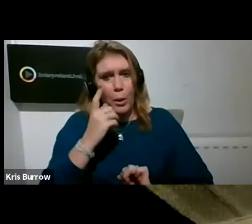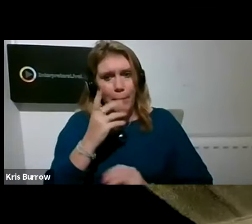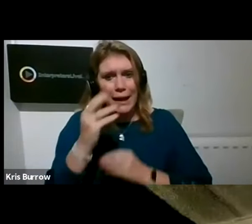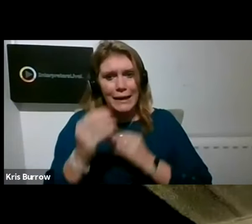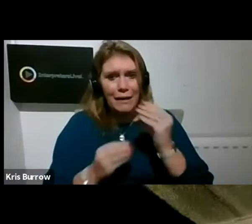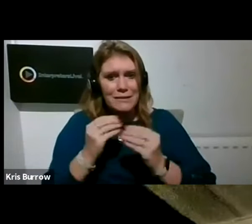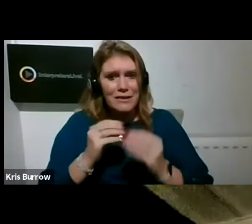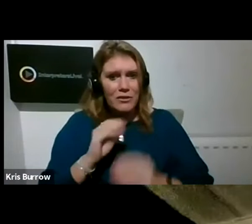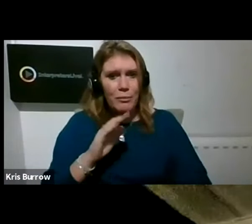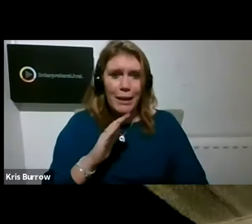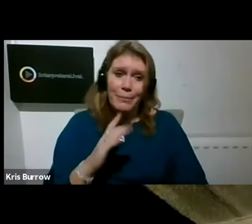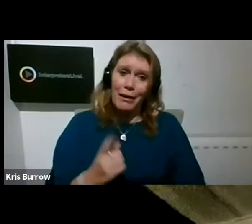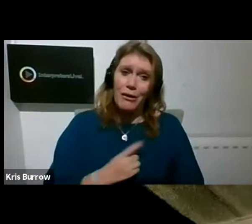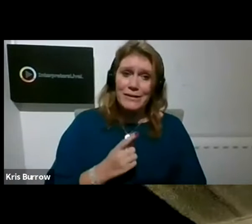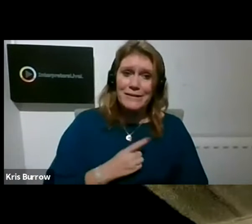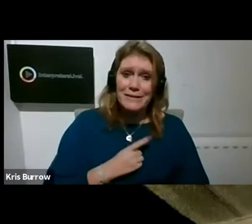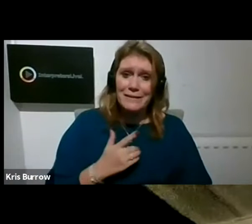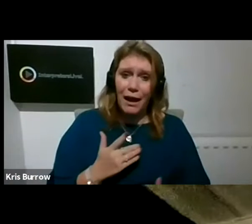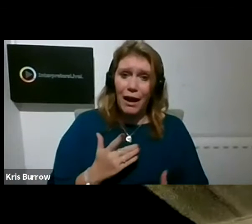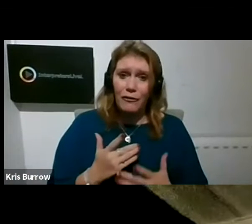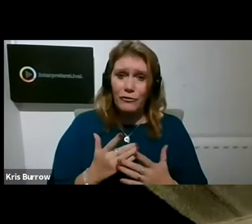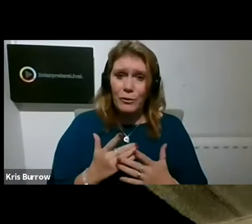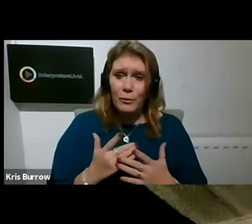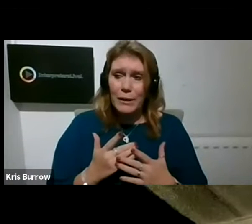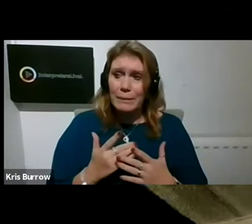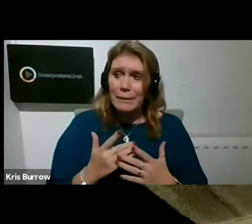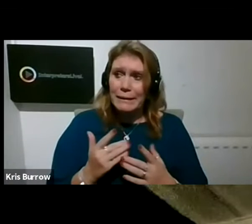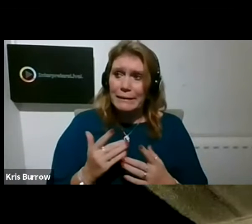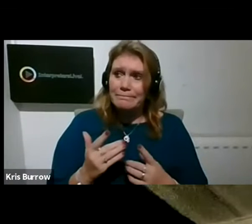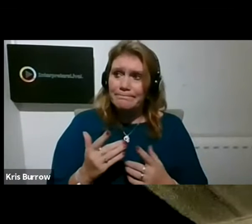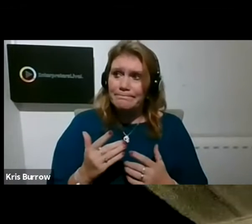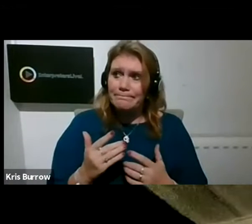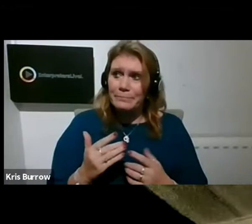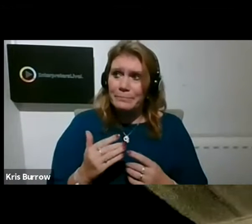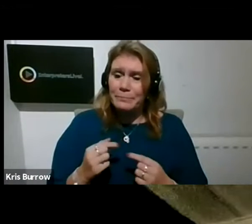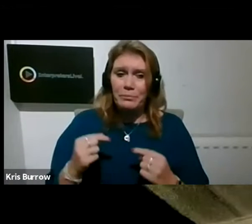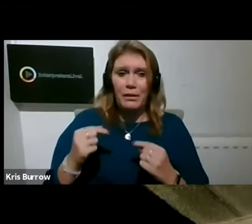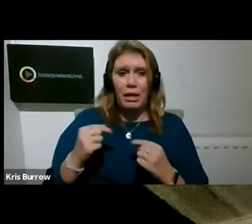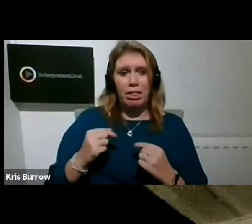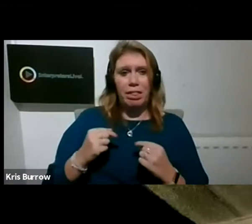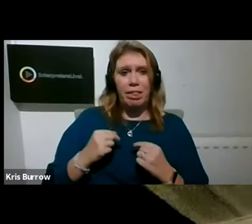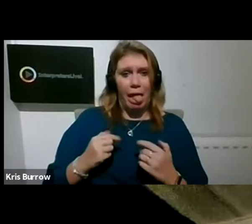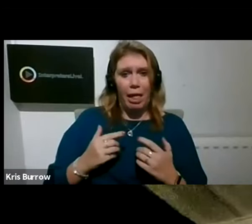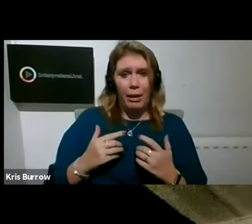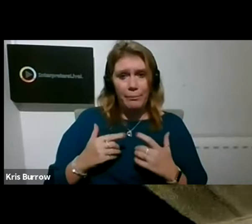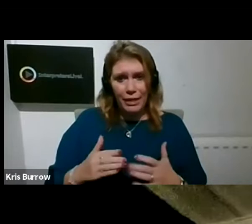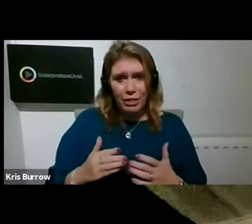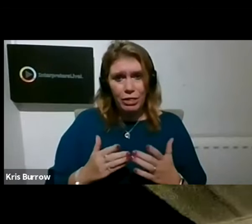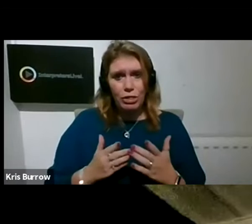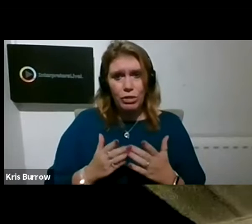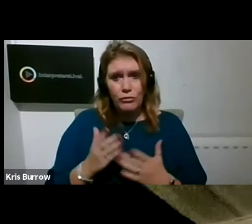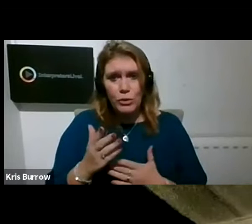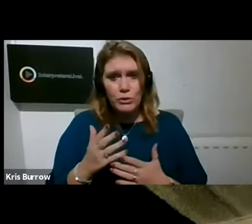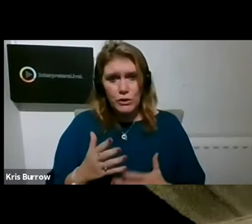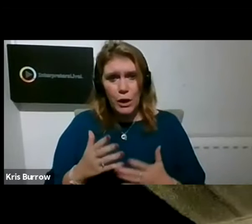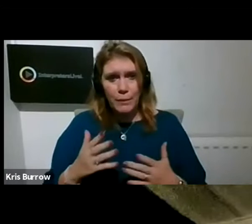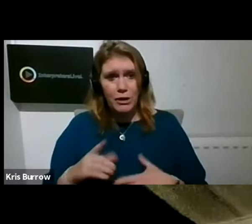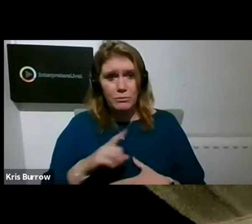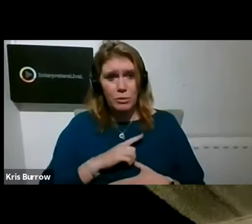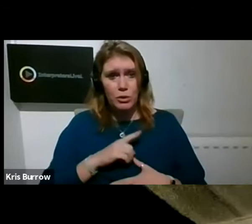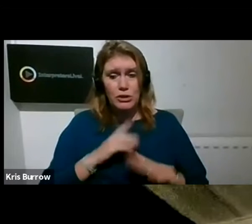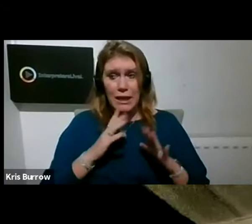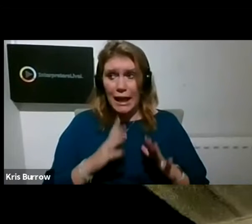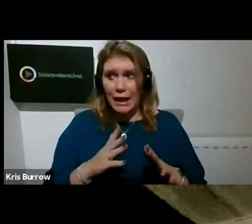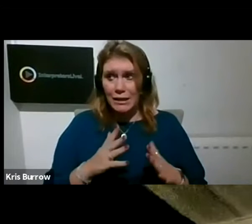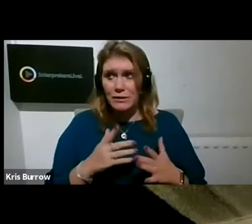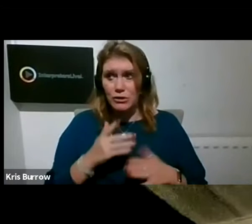hard done by person who has been through so much, and she has this job because it pays the rent, and